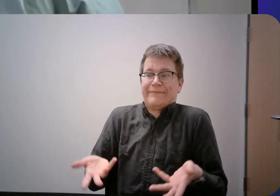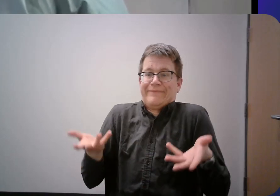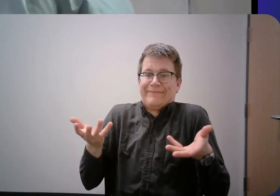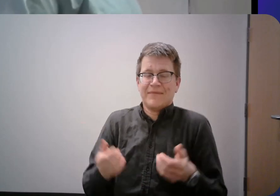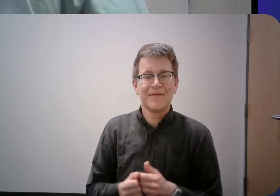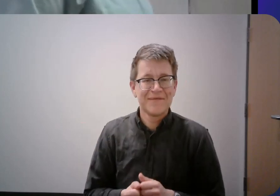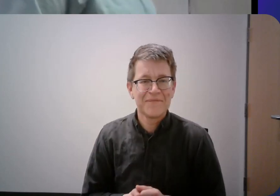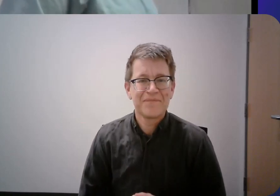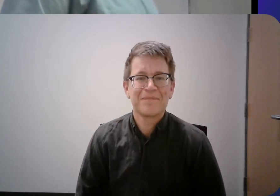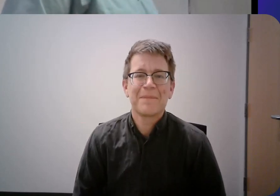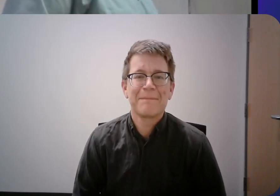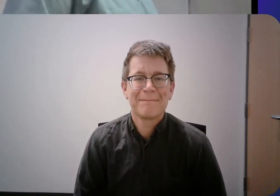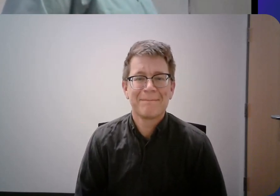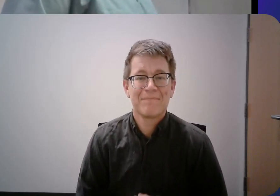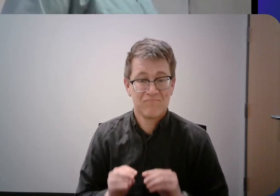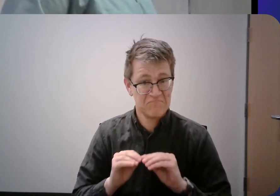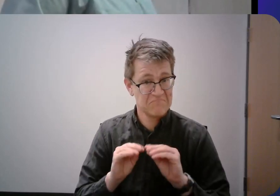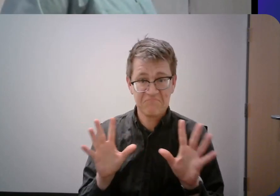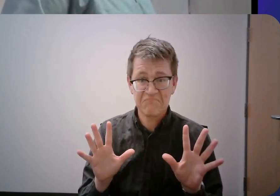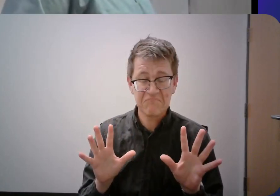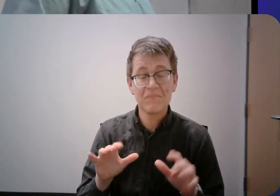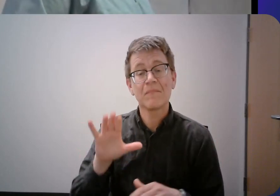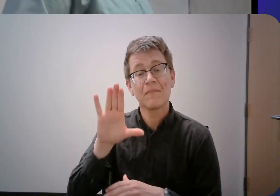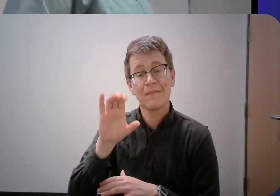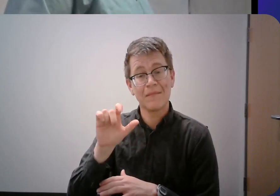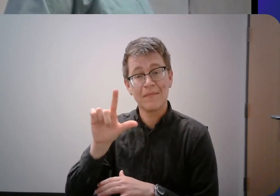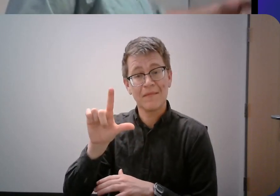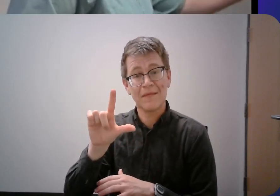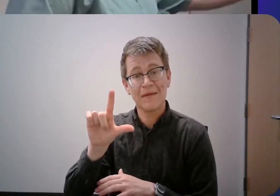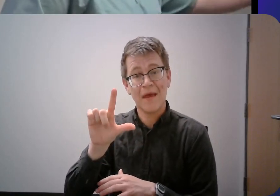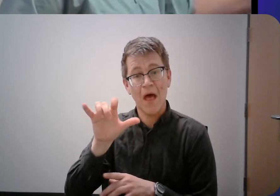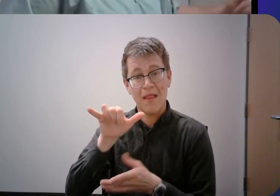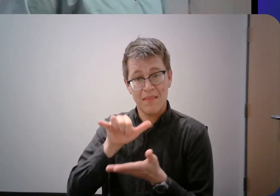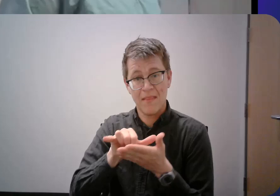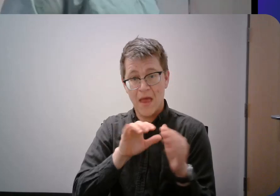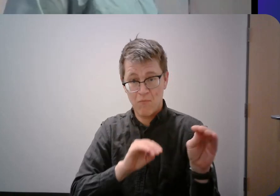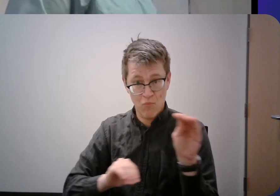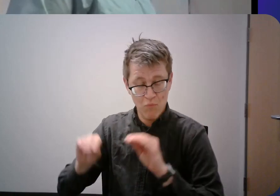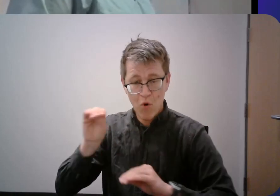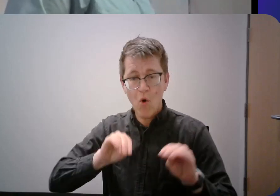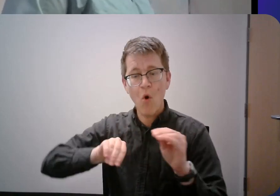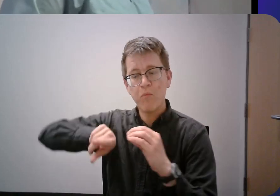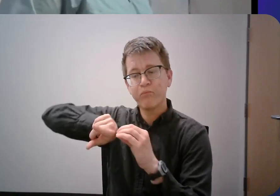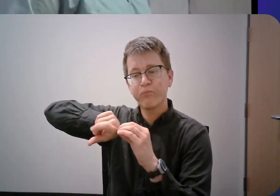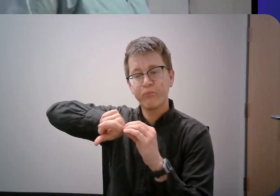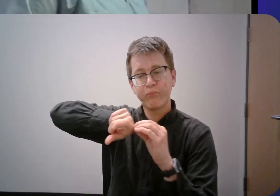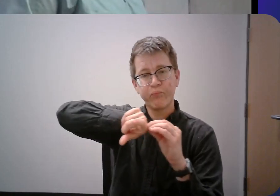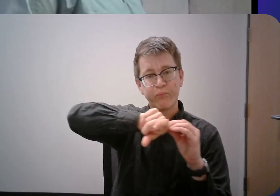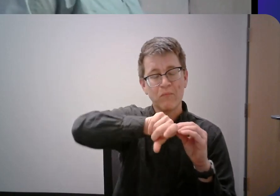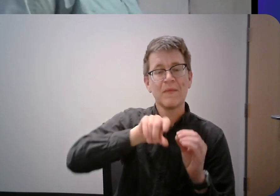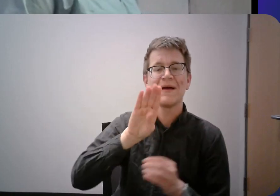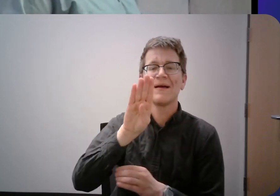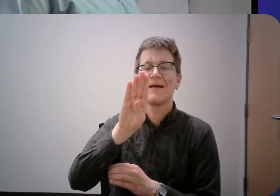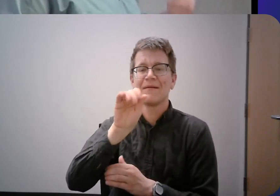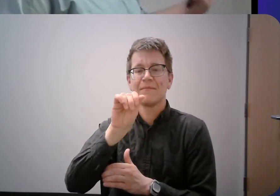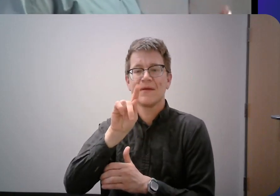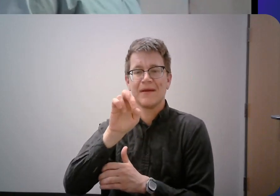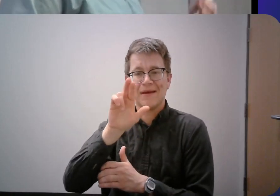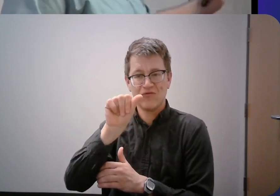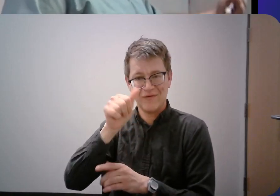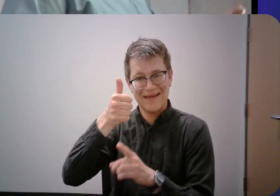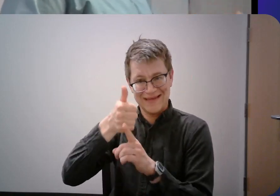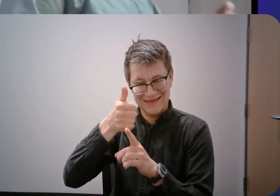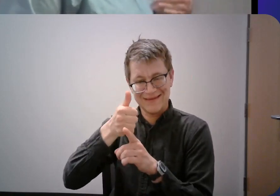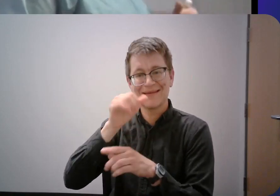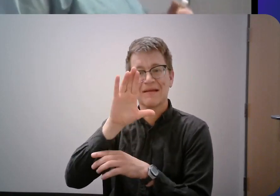we understand about the bacteria then? It's living in. It's a living organism, right? I said that it's a